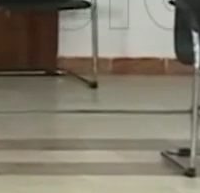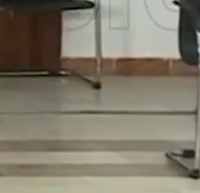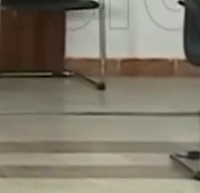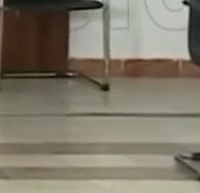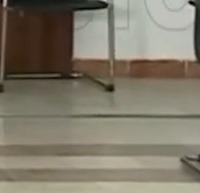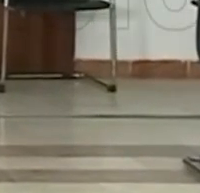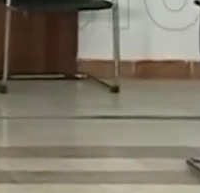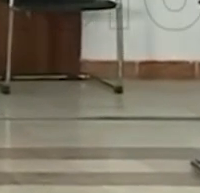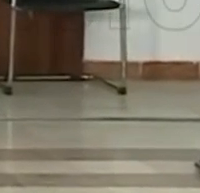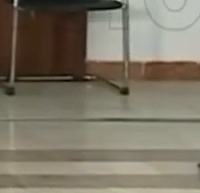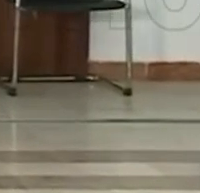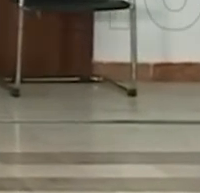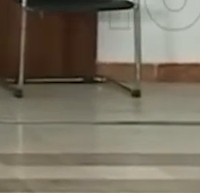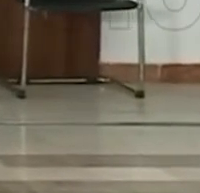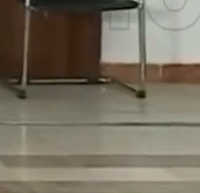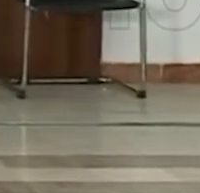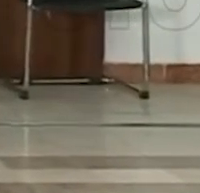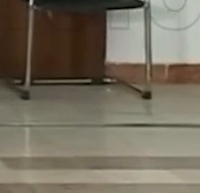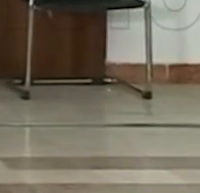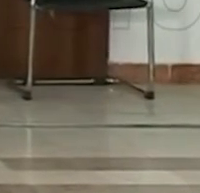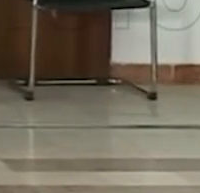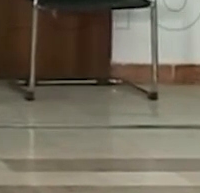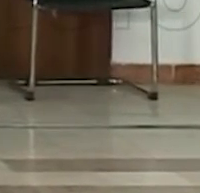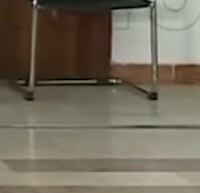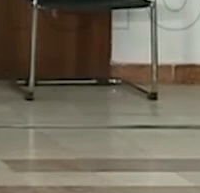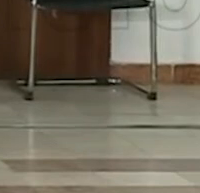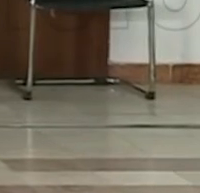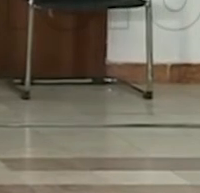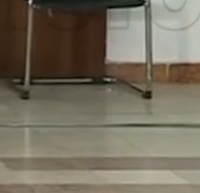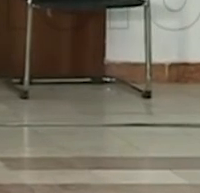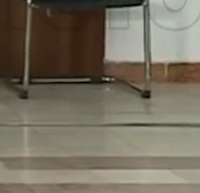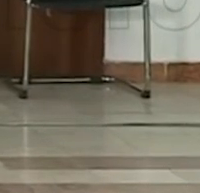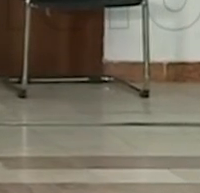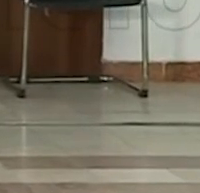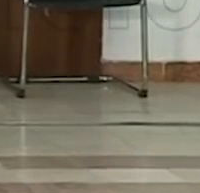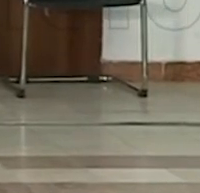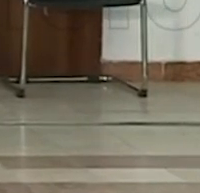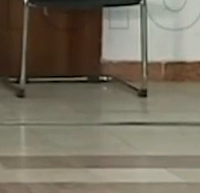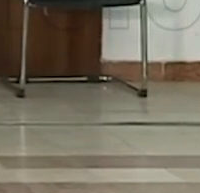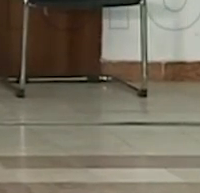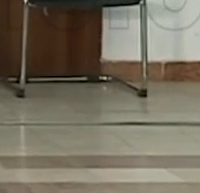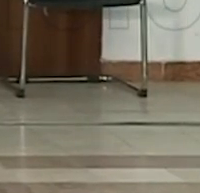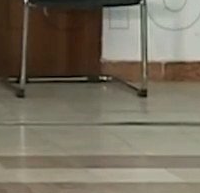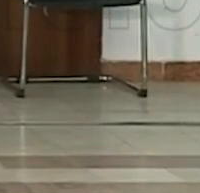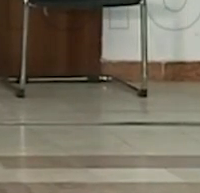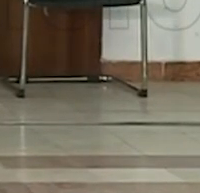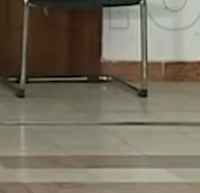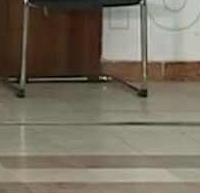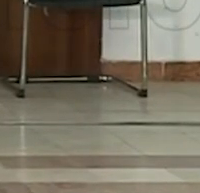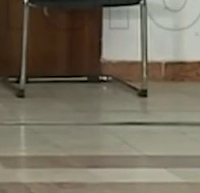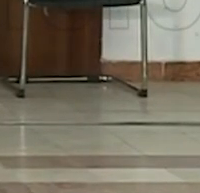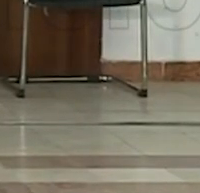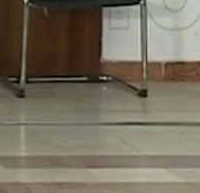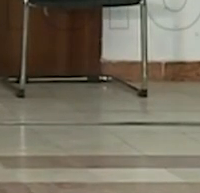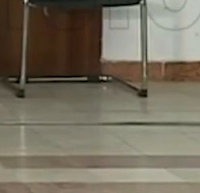on what's next to do regarding COVID-19. But in case you missed part of